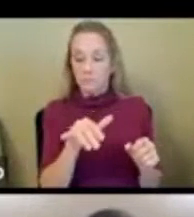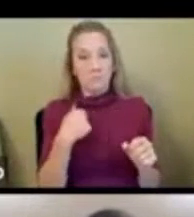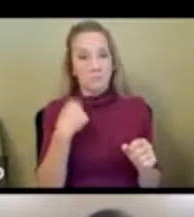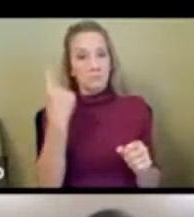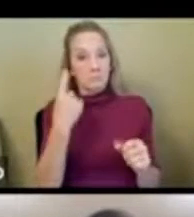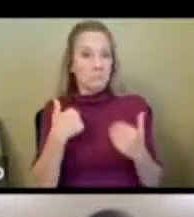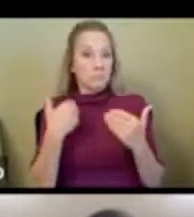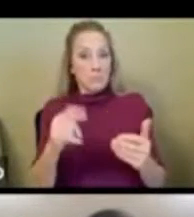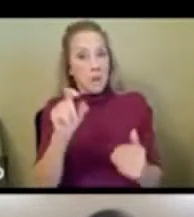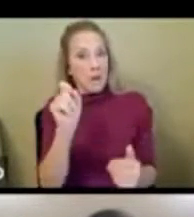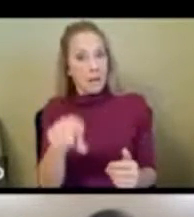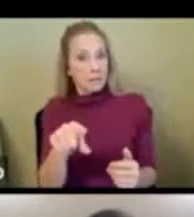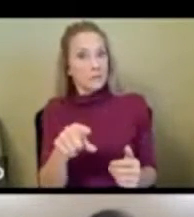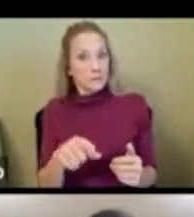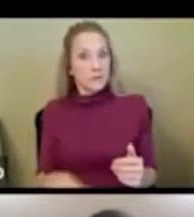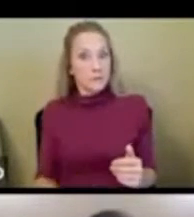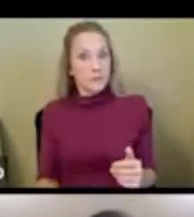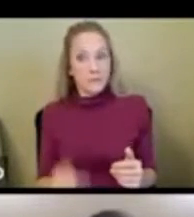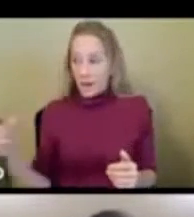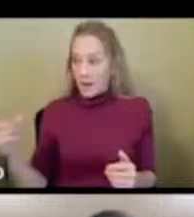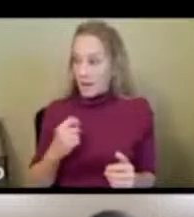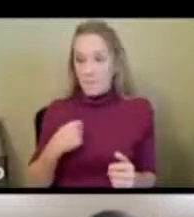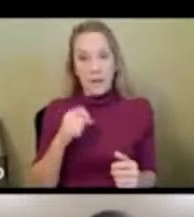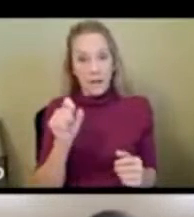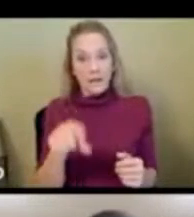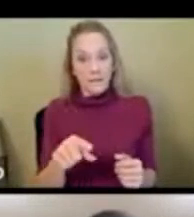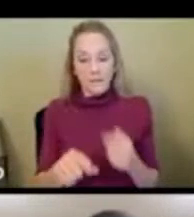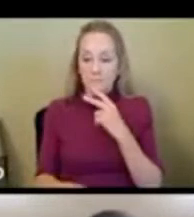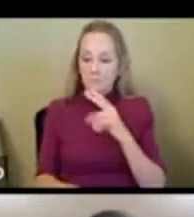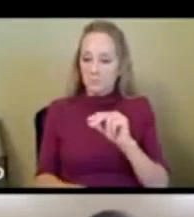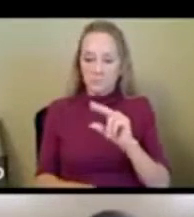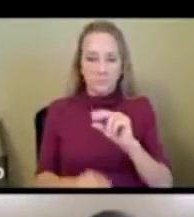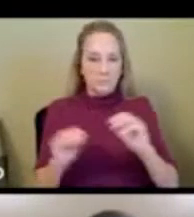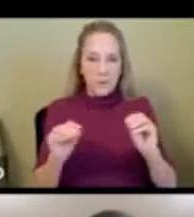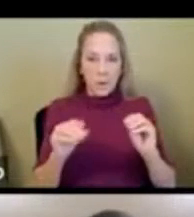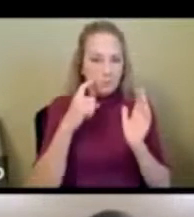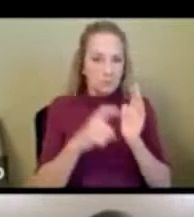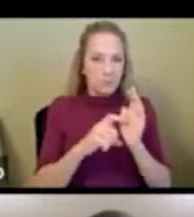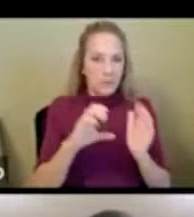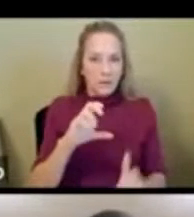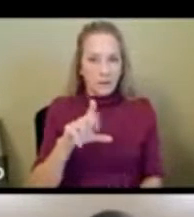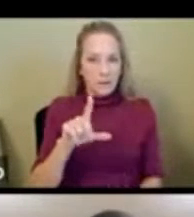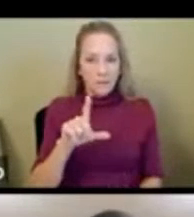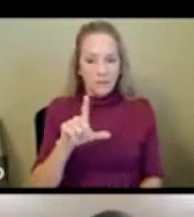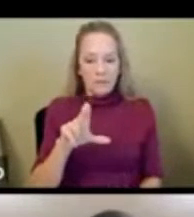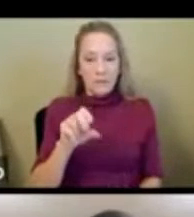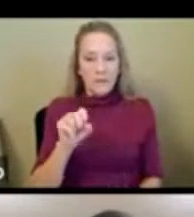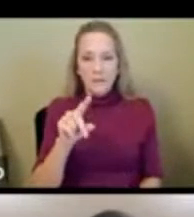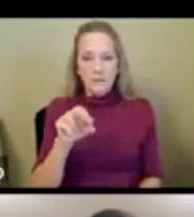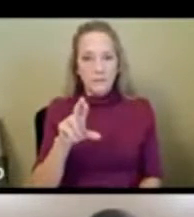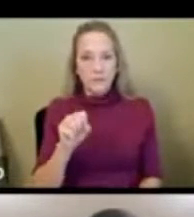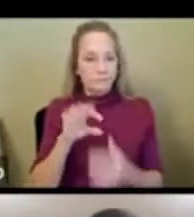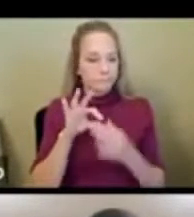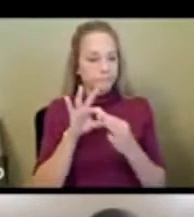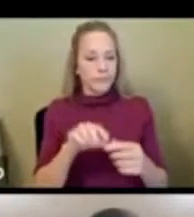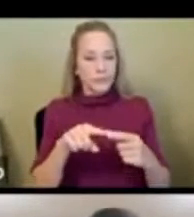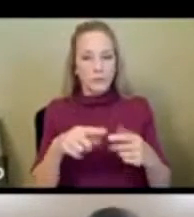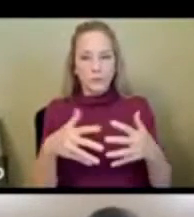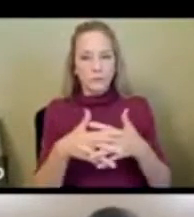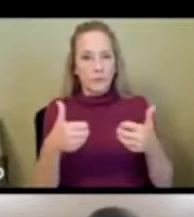ask while we don't have, we don't have any clusters that we're aware of associated with the ball game or any